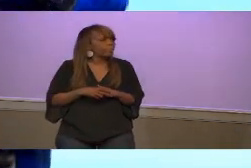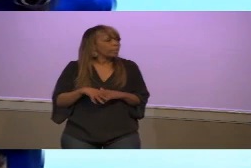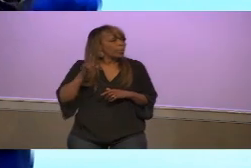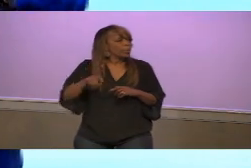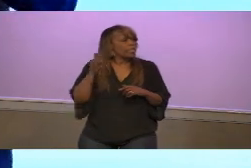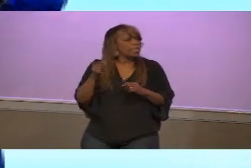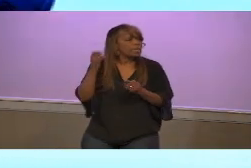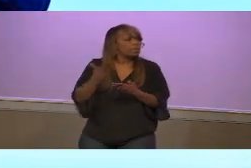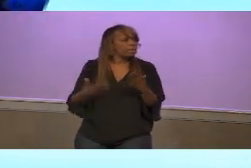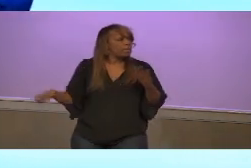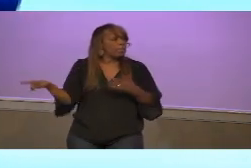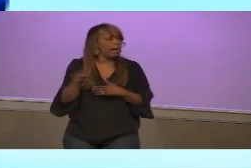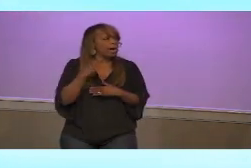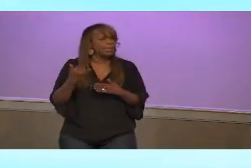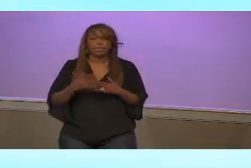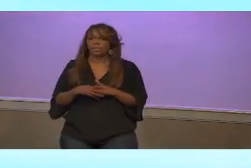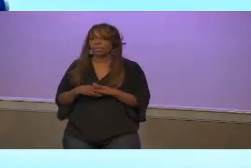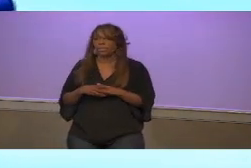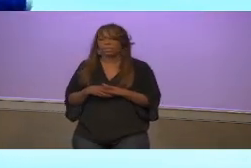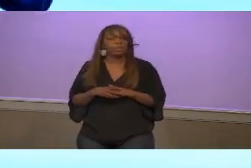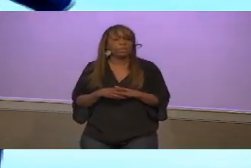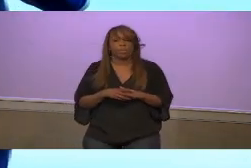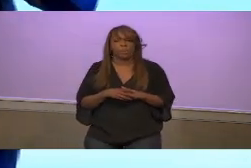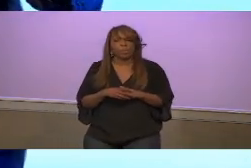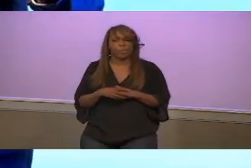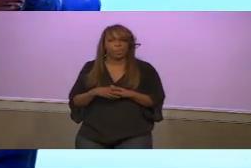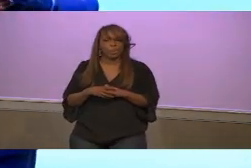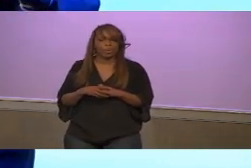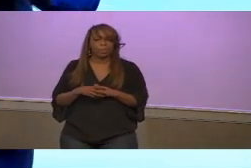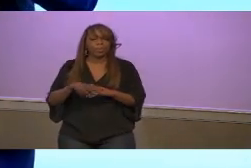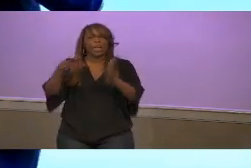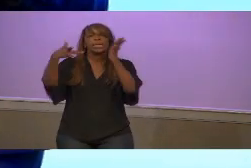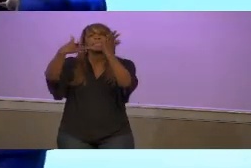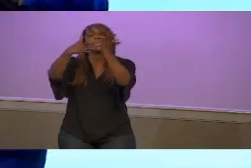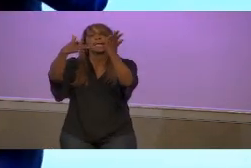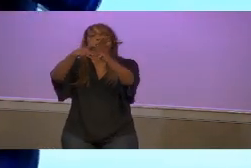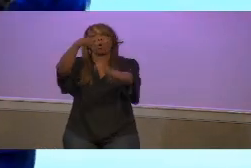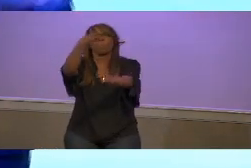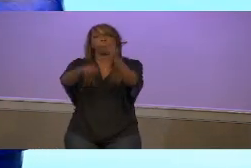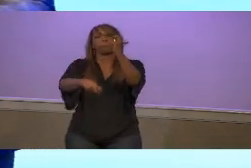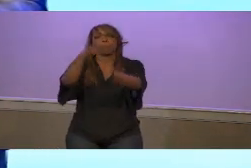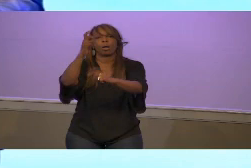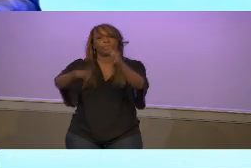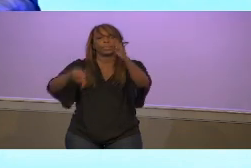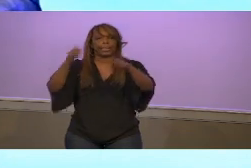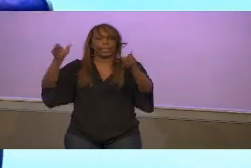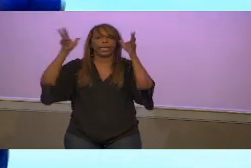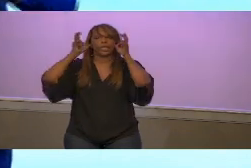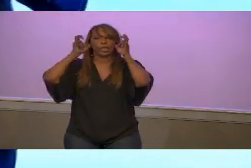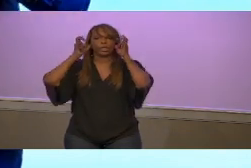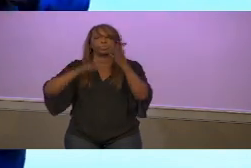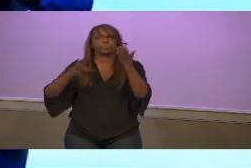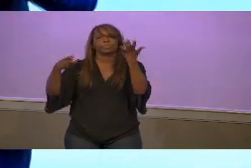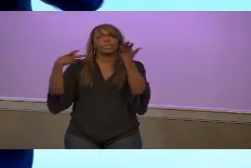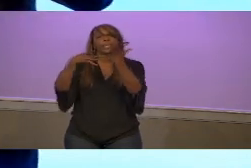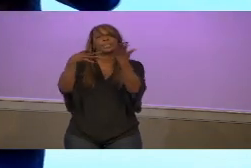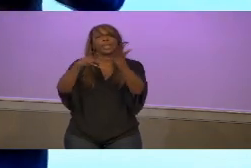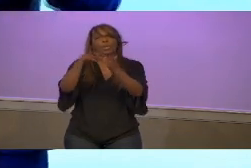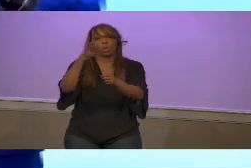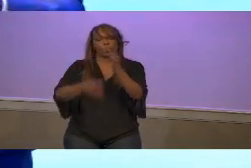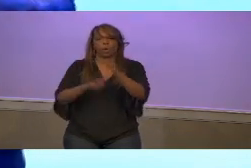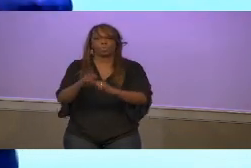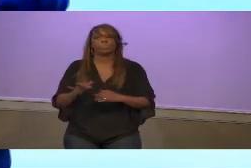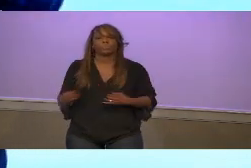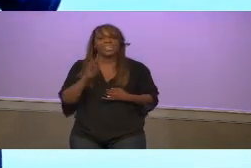somebody about what the future's going to look like. All we've got to do is continue to trust in the Lord. He's already let us know he